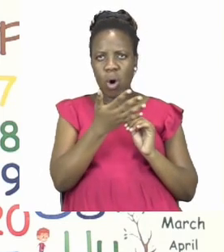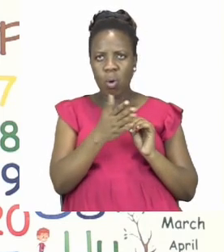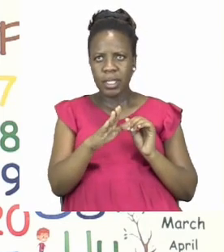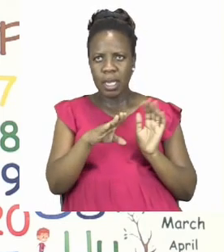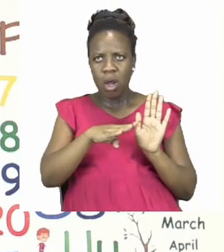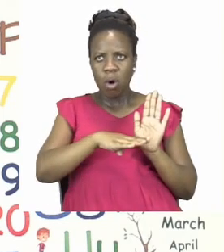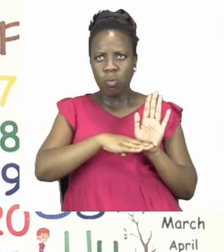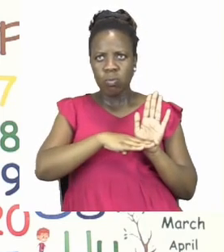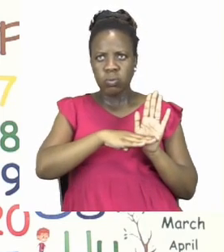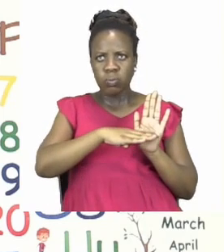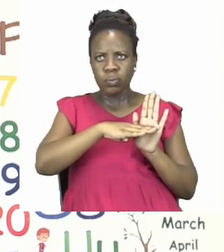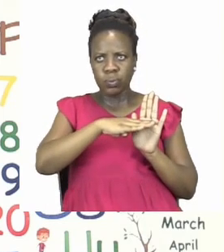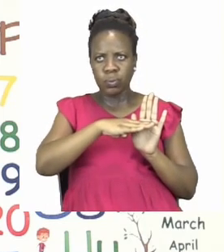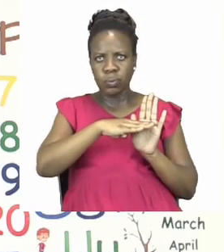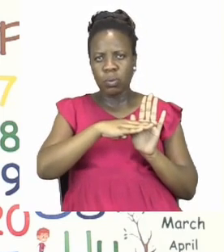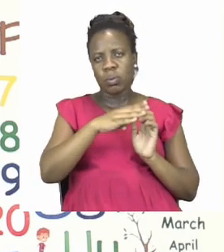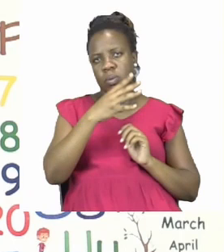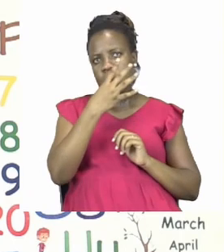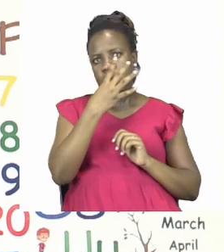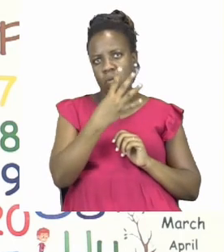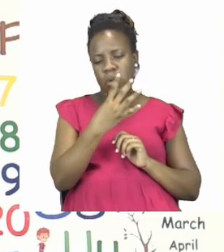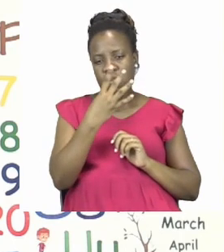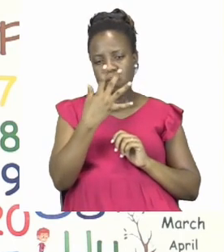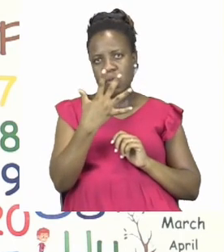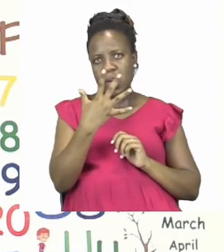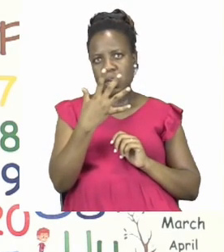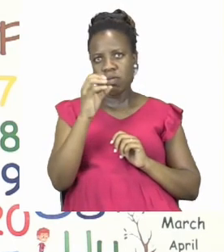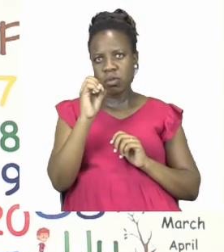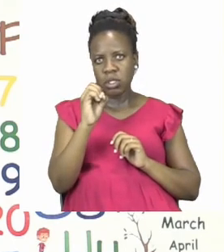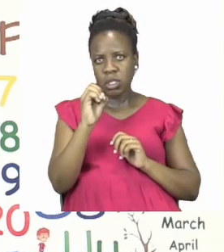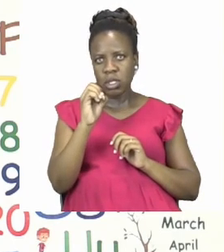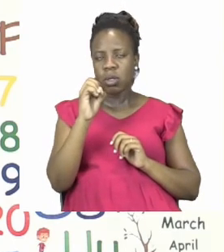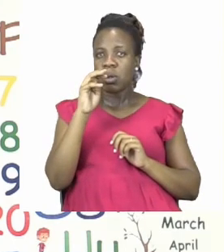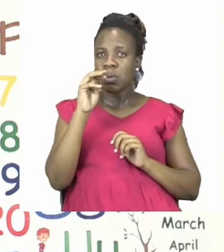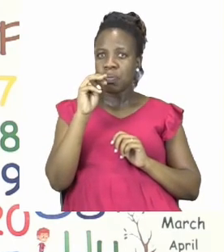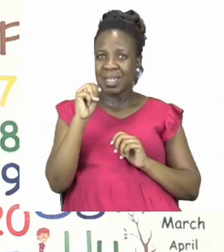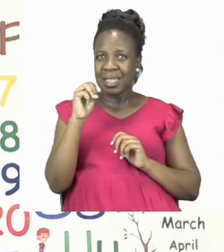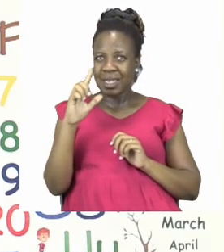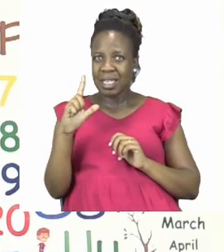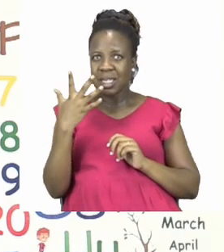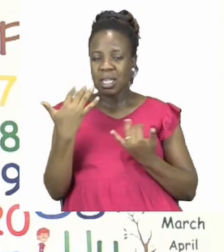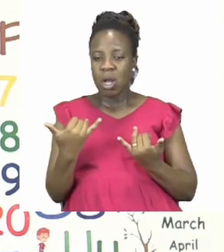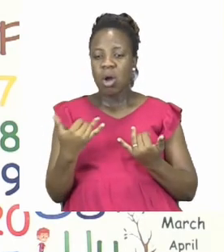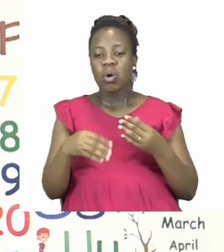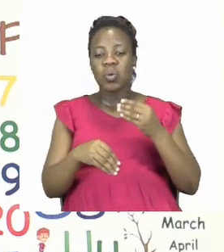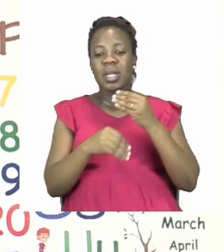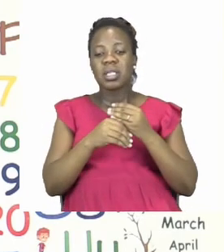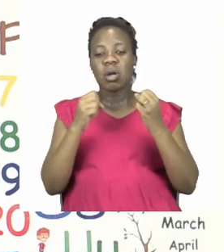the liter, we need to convert the liter into milliliters. Then we